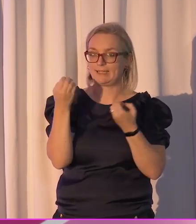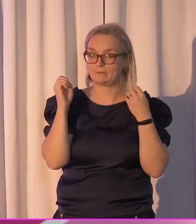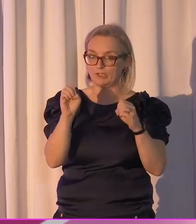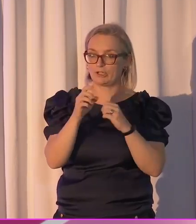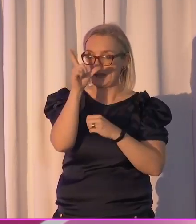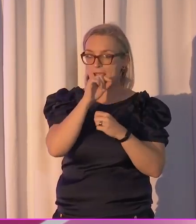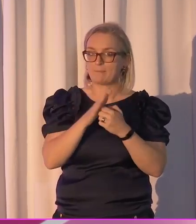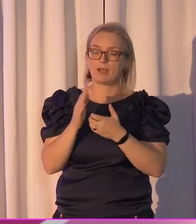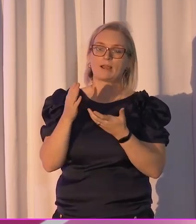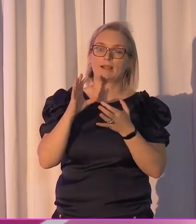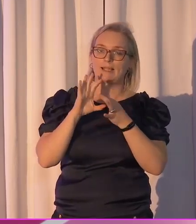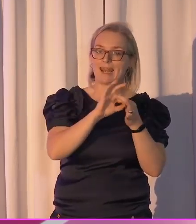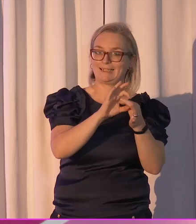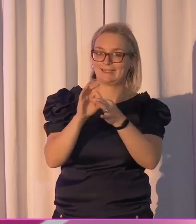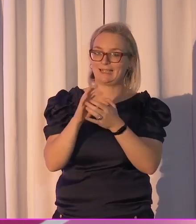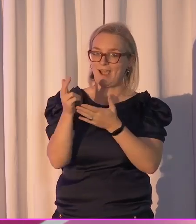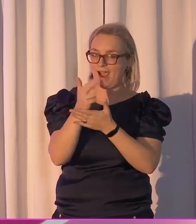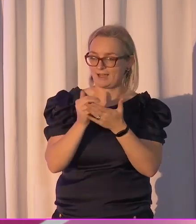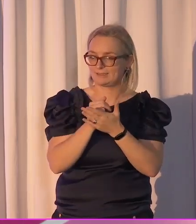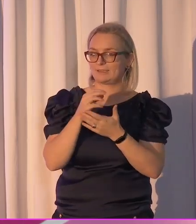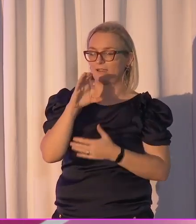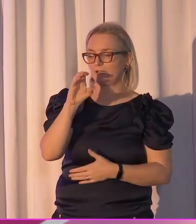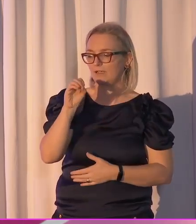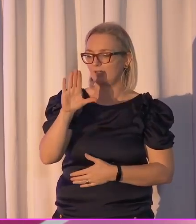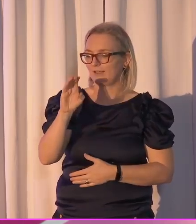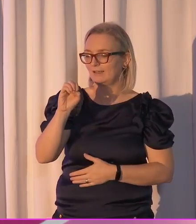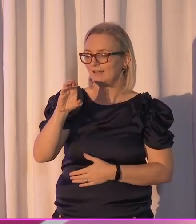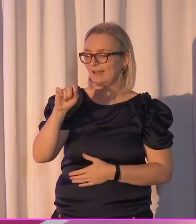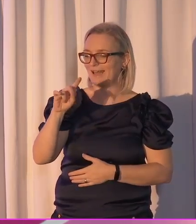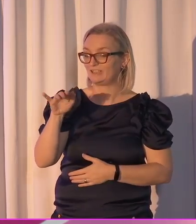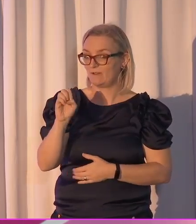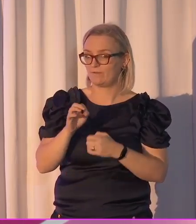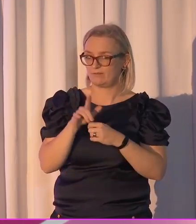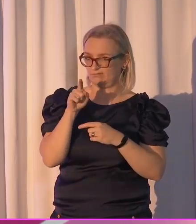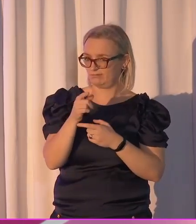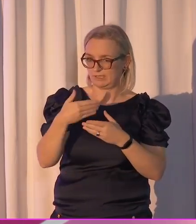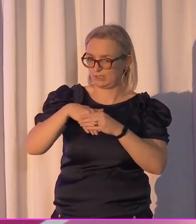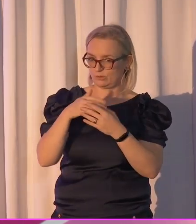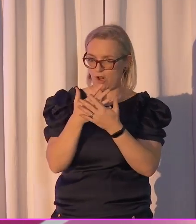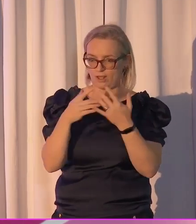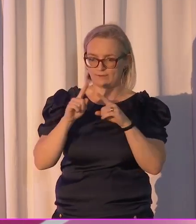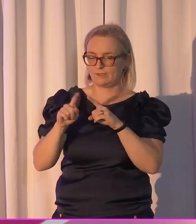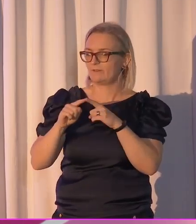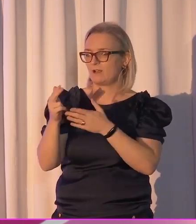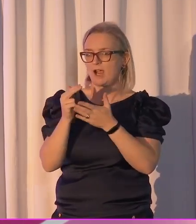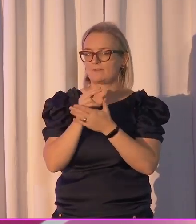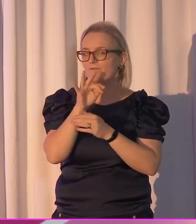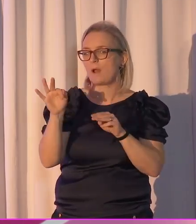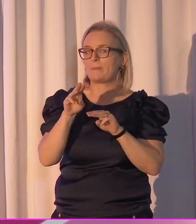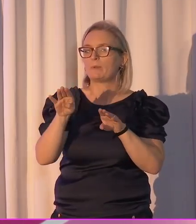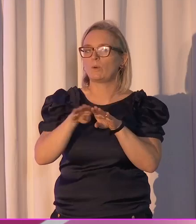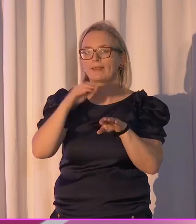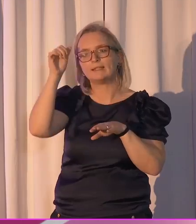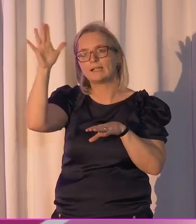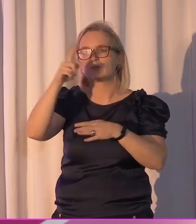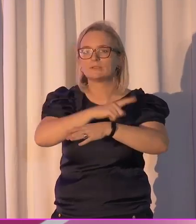Artists Collective from the Connections Arts Centre. And this includes work from a number of artists with intellectual disabilities. So during the